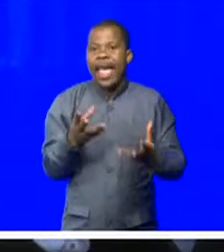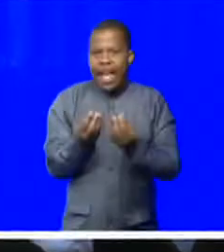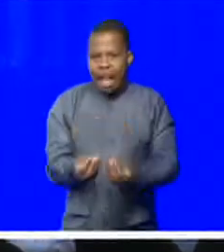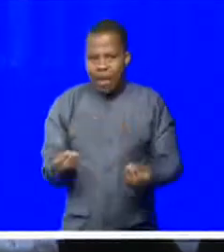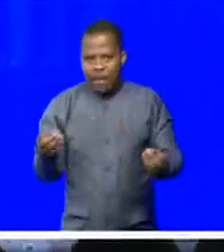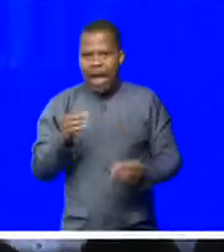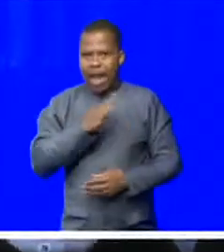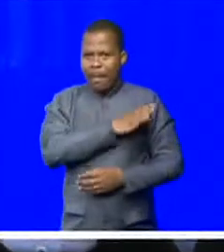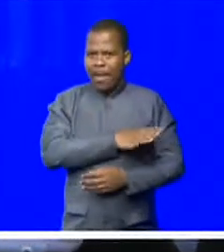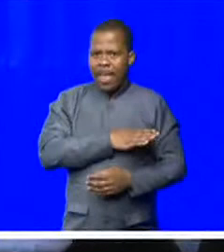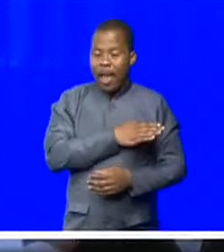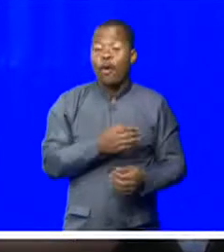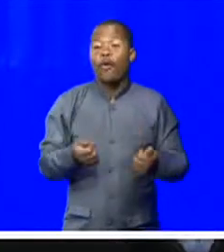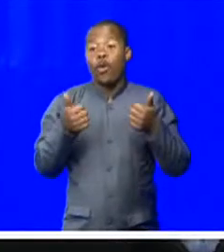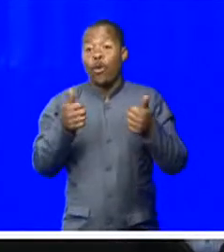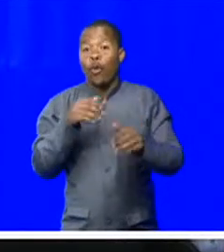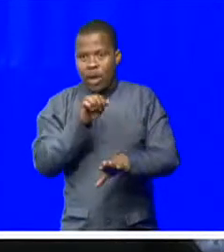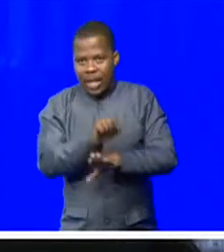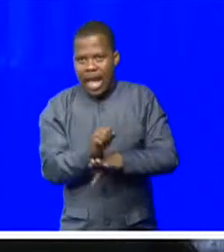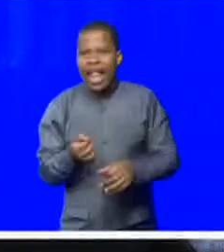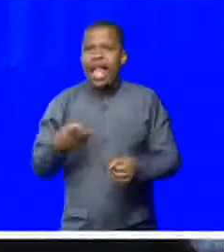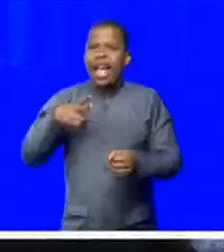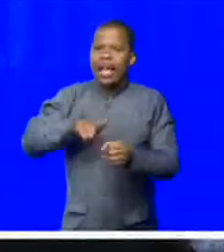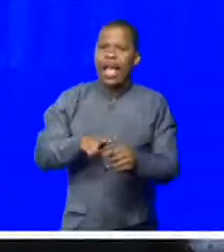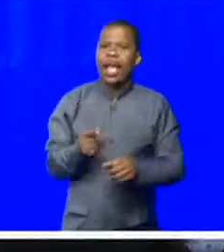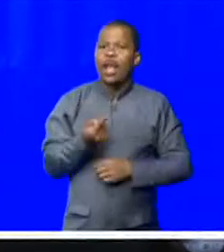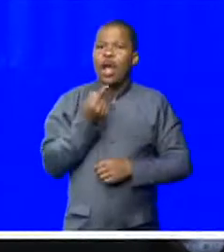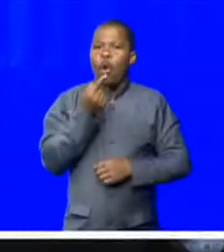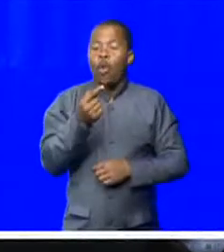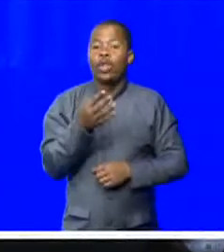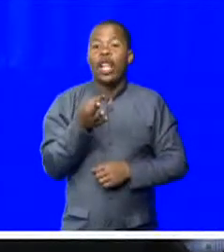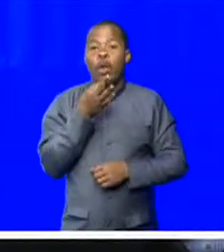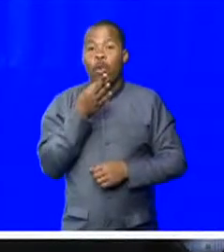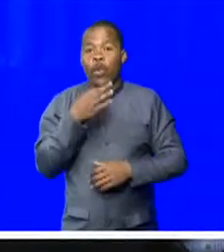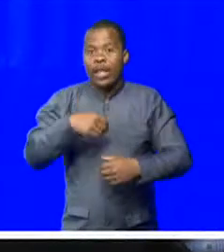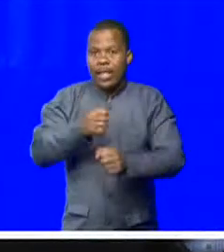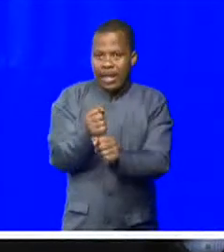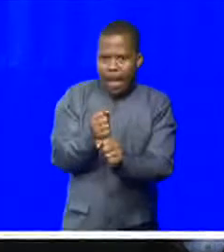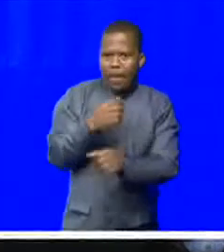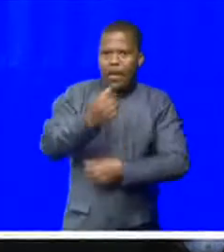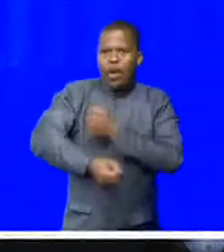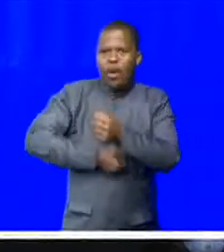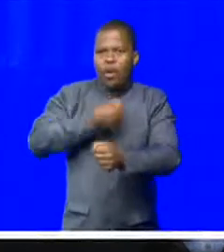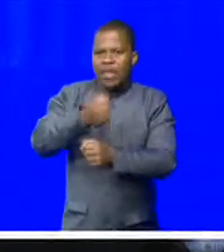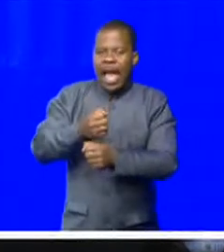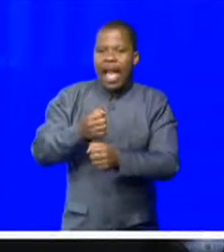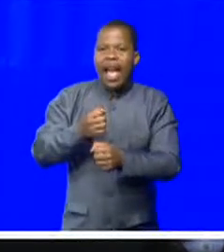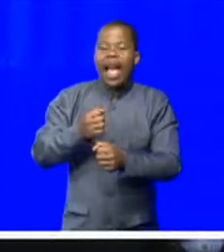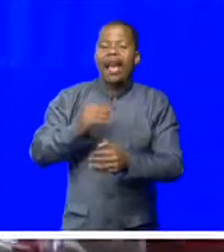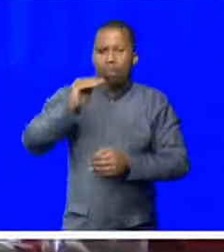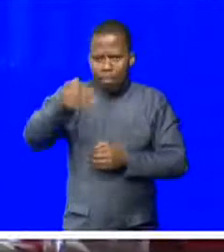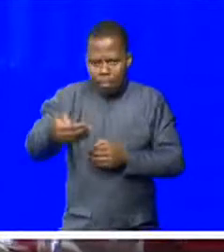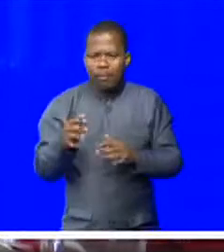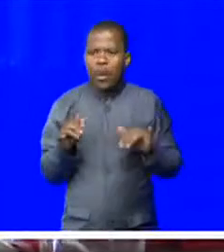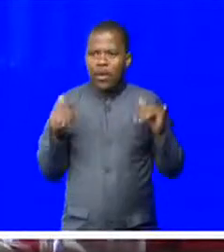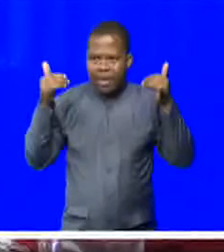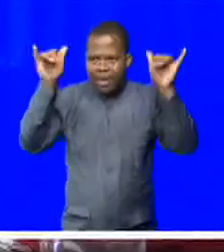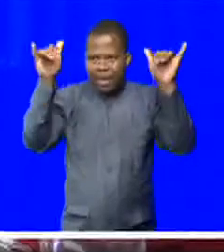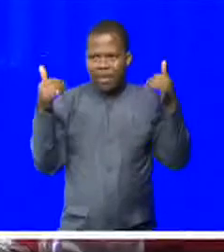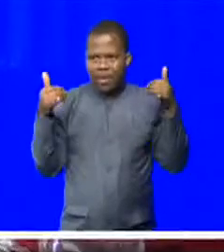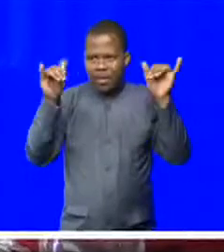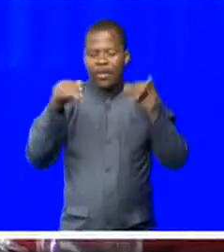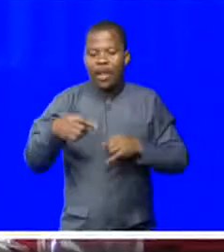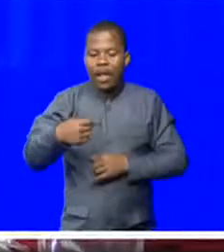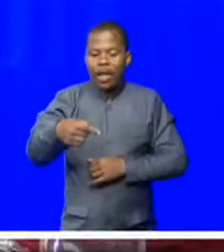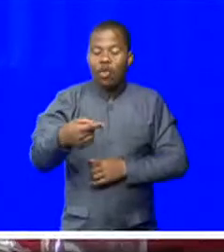the learners. He says they will commemorate the Youth Day throughout the year till next year. Luyanda